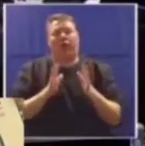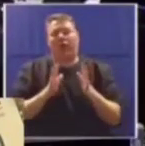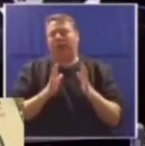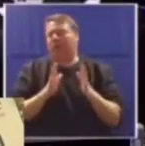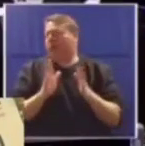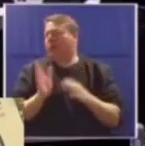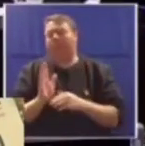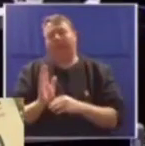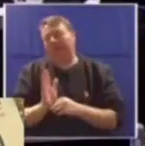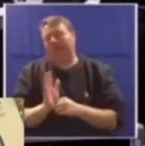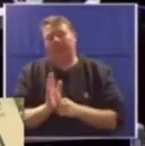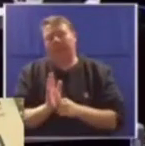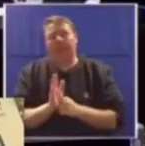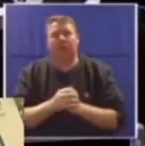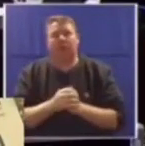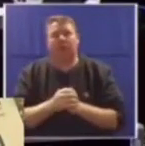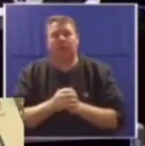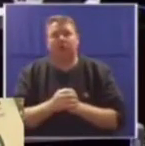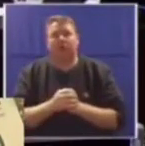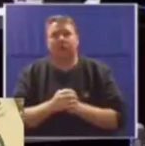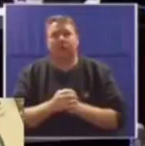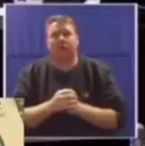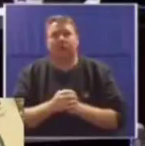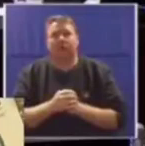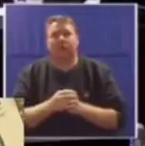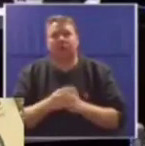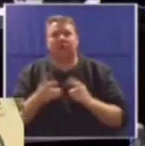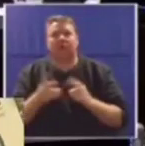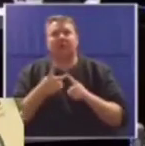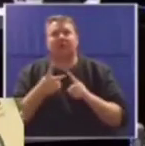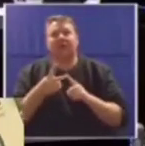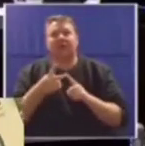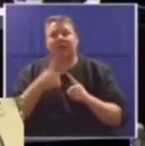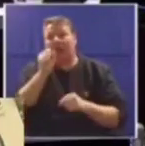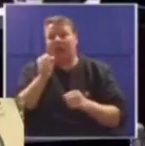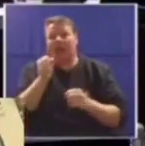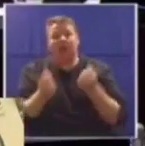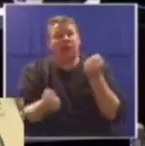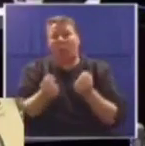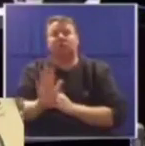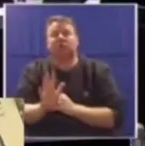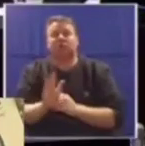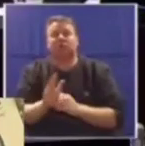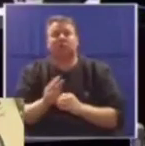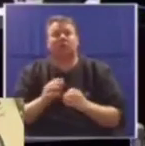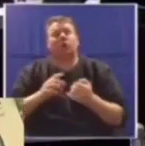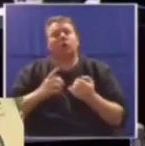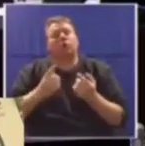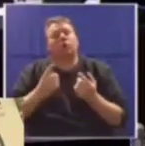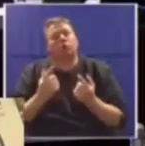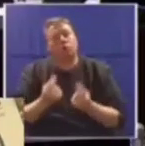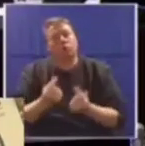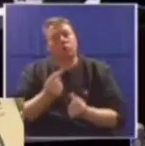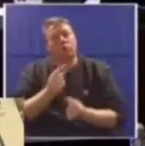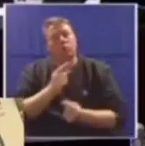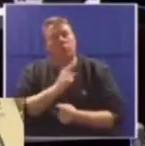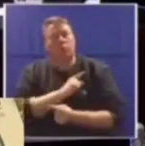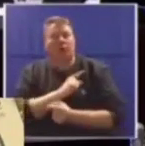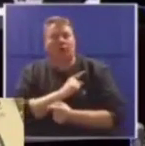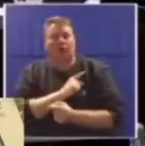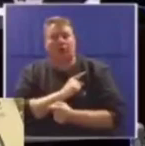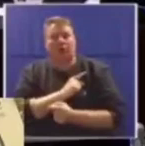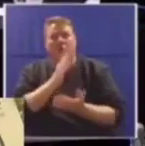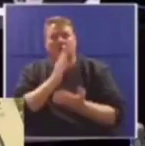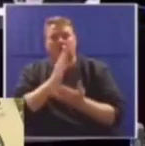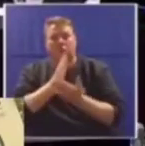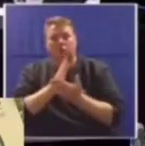to say second guess the court. It is actually being done to ensure that we save the